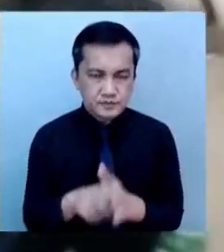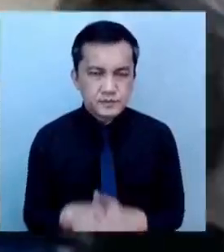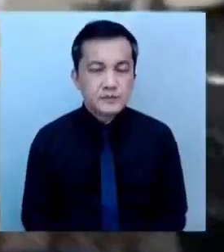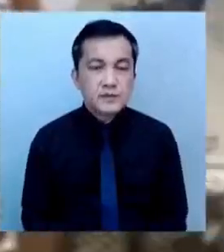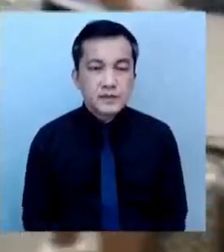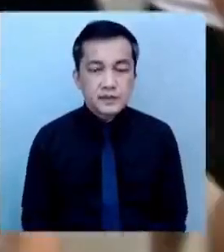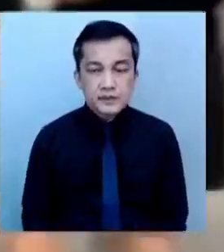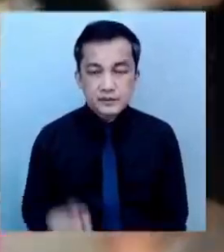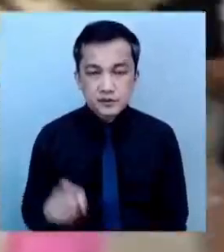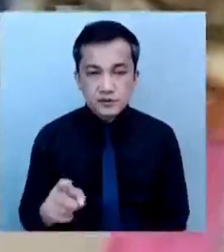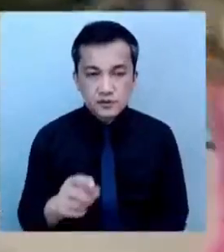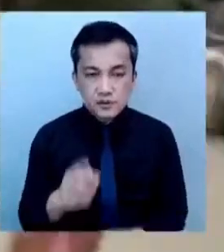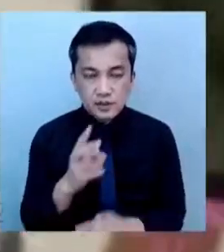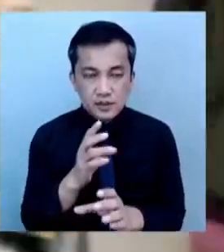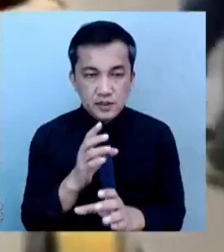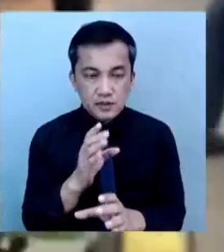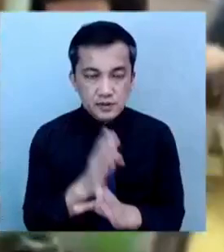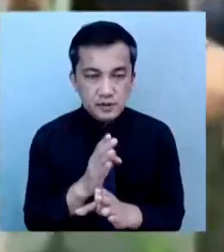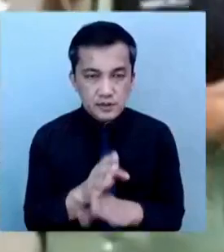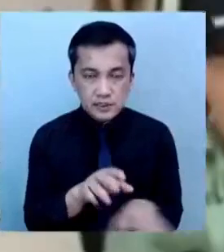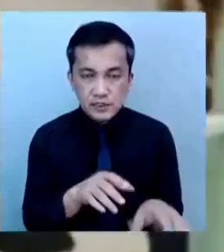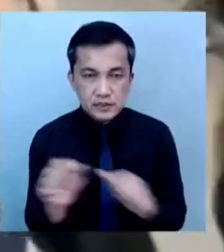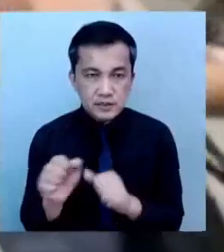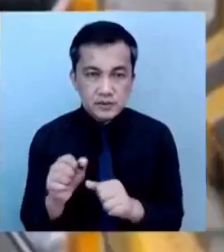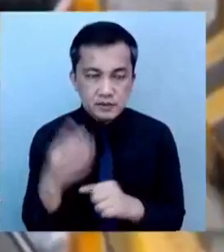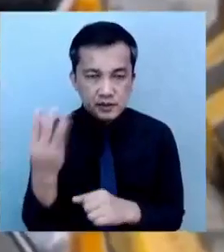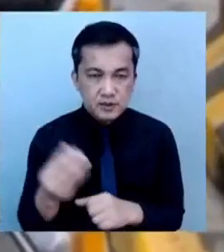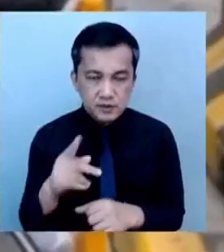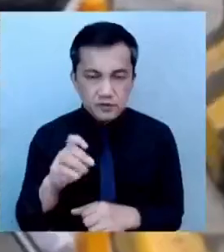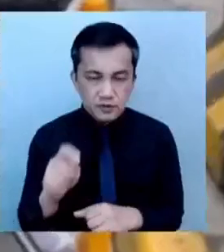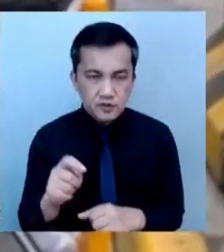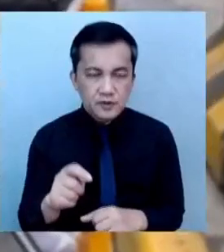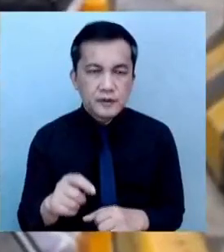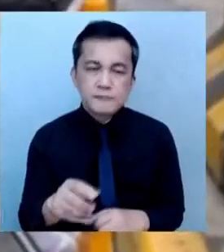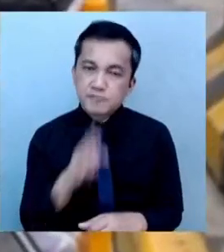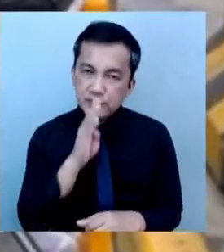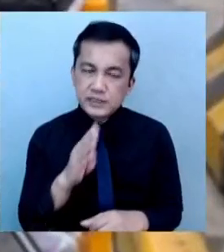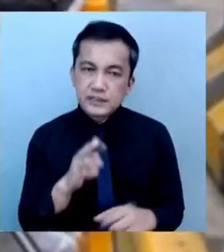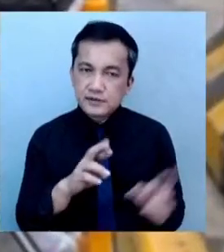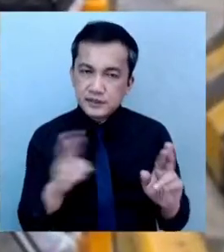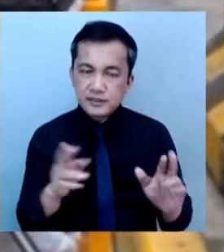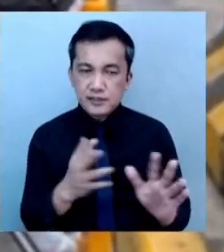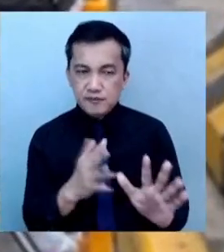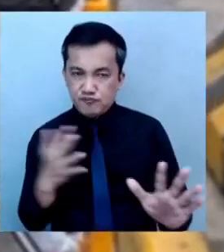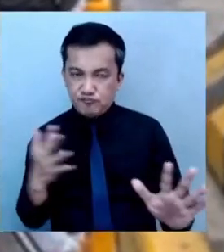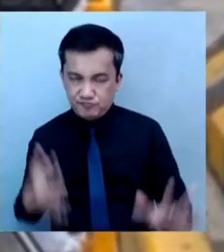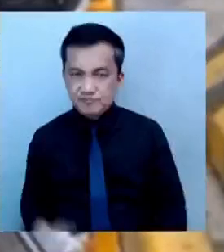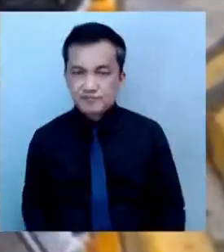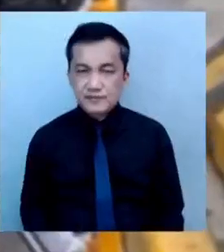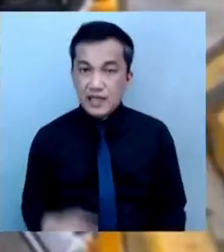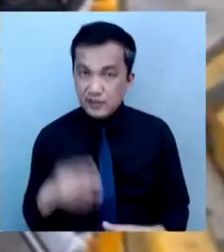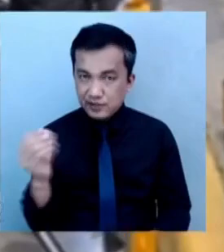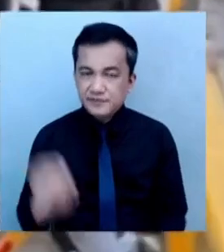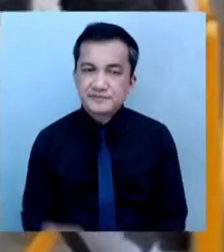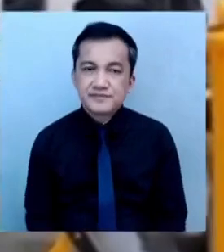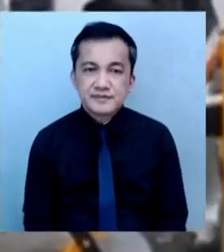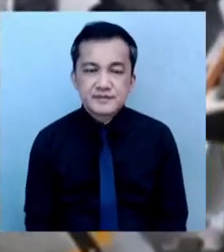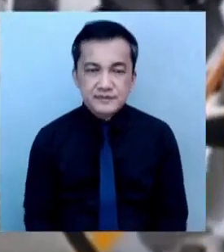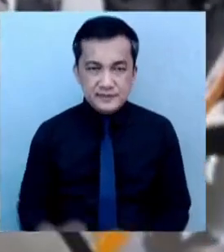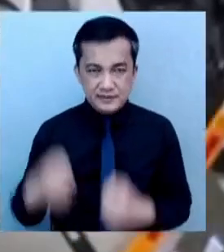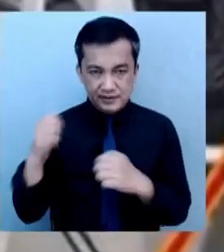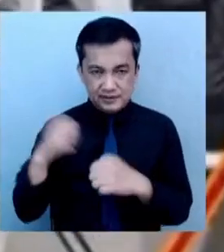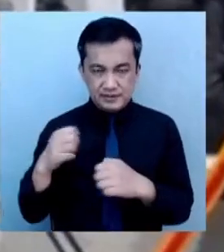Batangas Port, we prefer to endure a long line outside the port. it is expected that the increase in